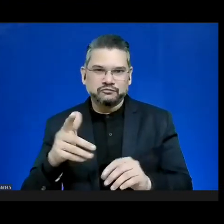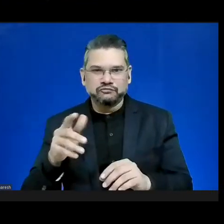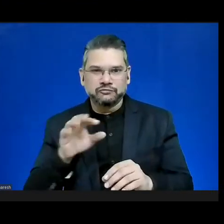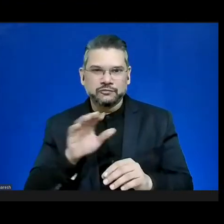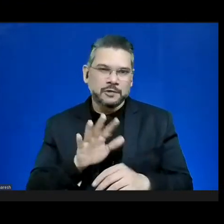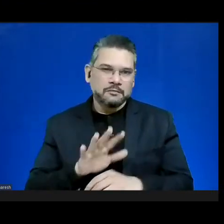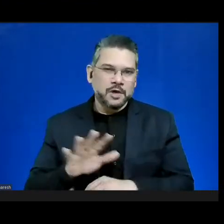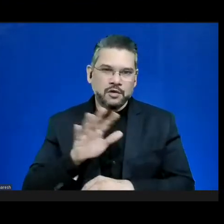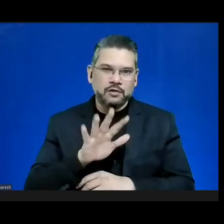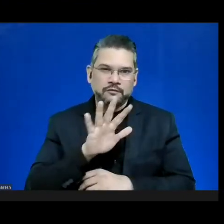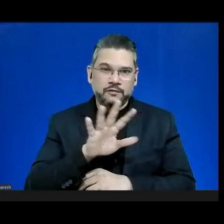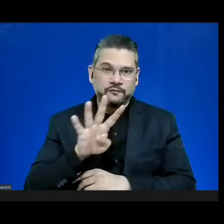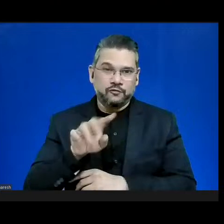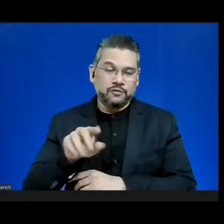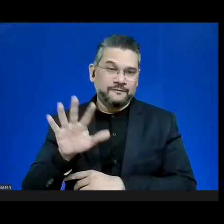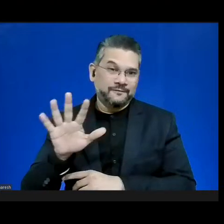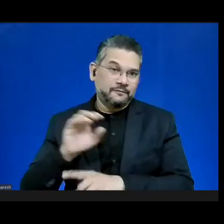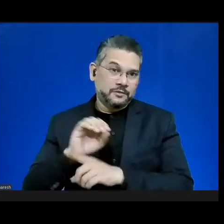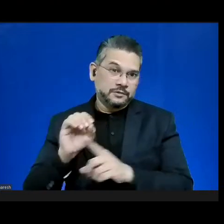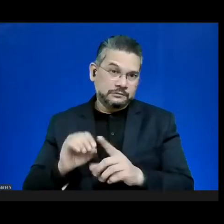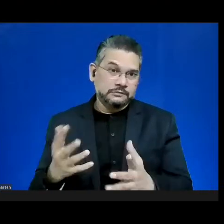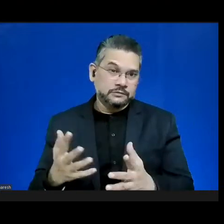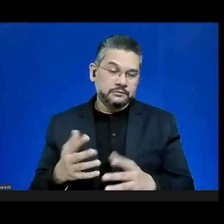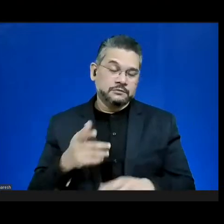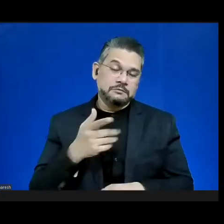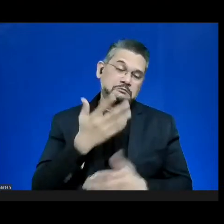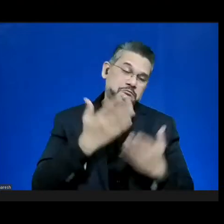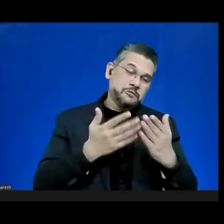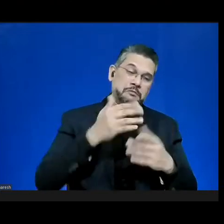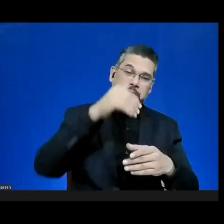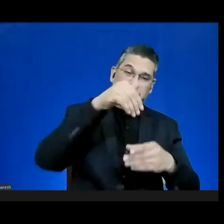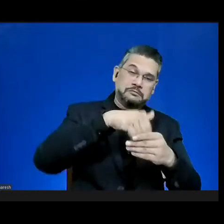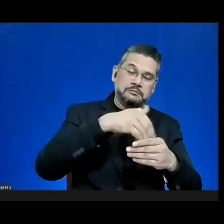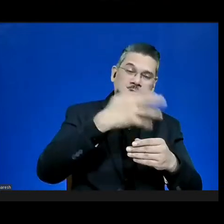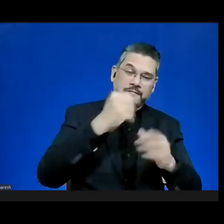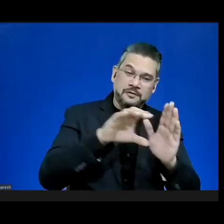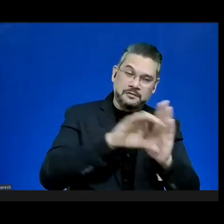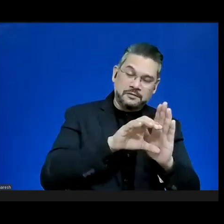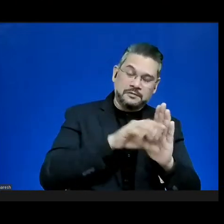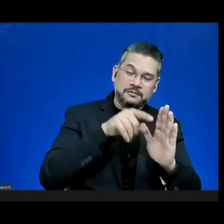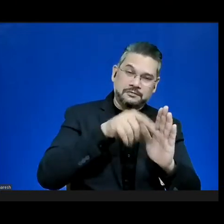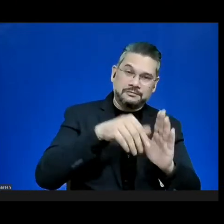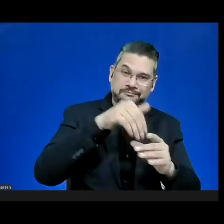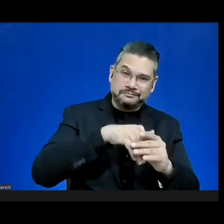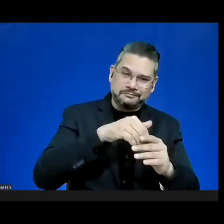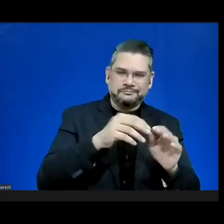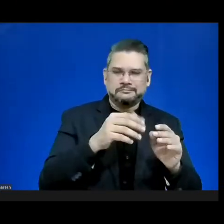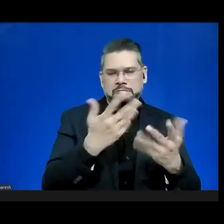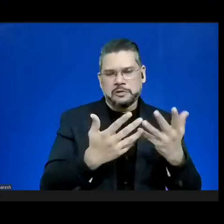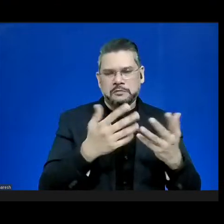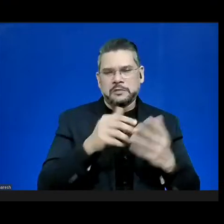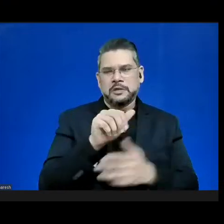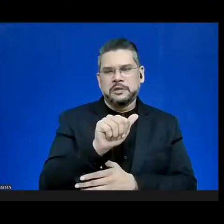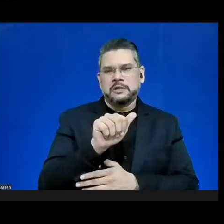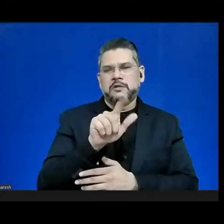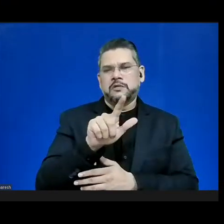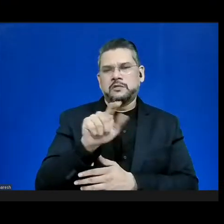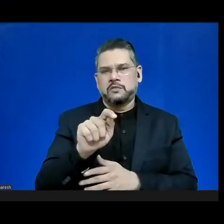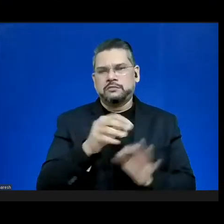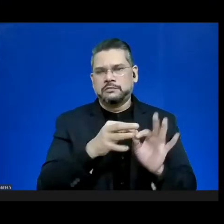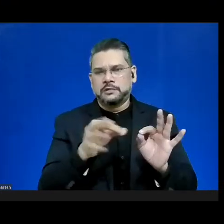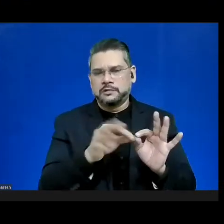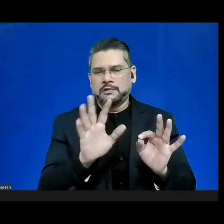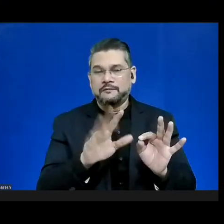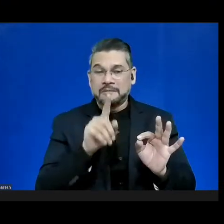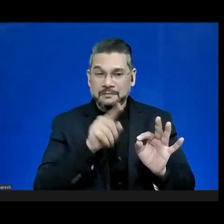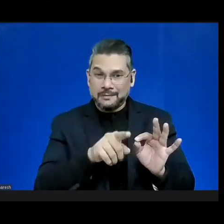alternate text for some of the images, but those, whether the text is a relevant text or not, is not covered by these automated